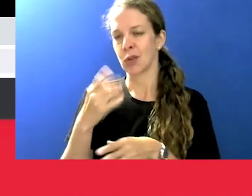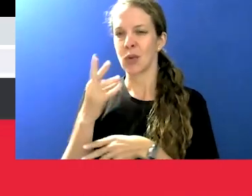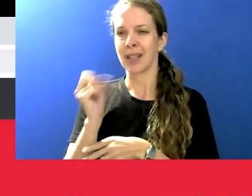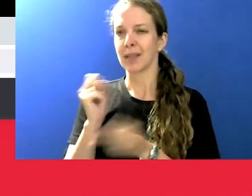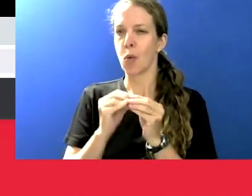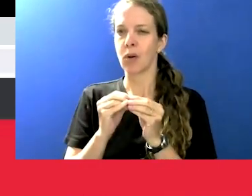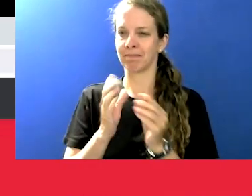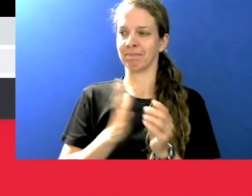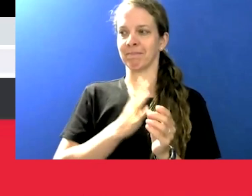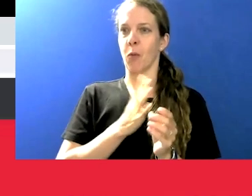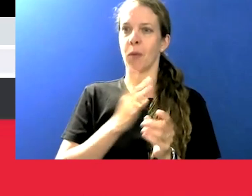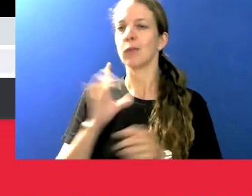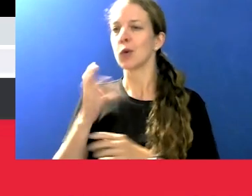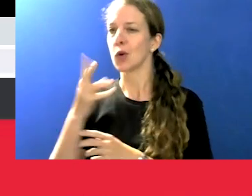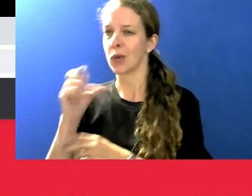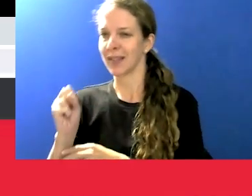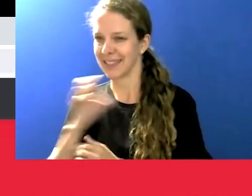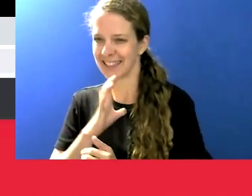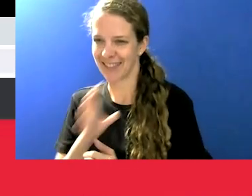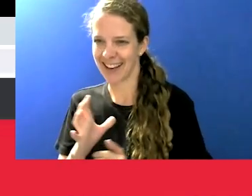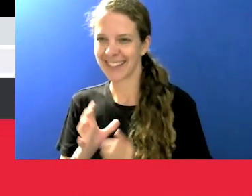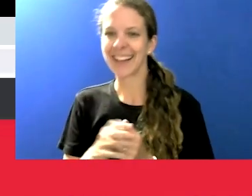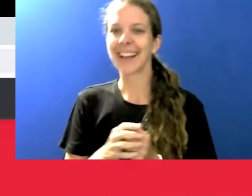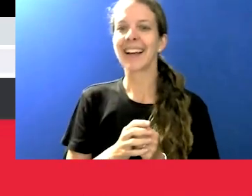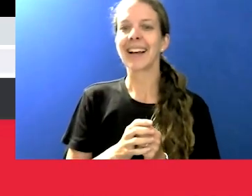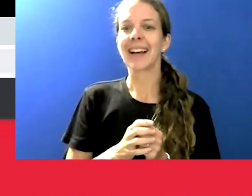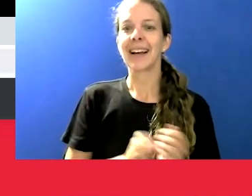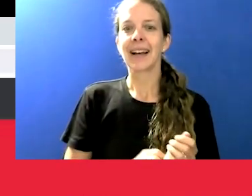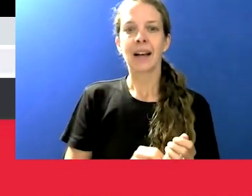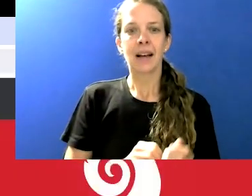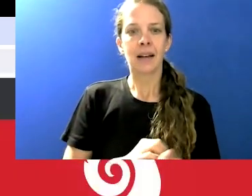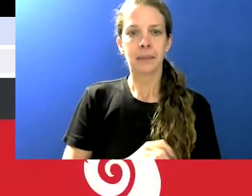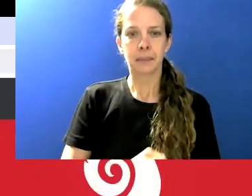me, so Chris is totally fine. Let me go ahead and go on to the other slide.